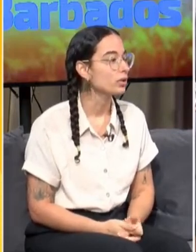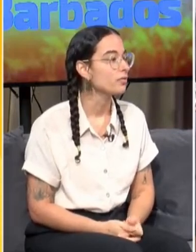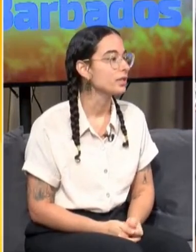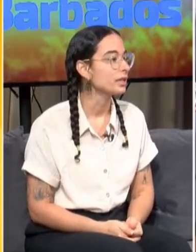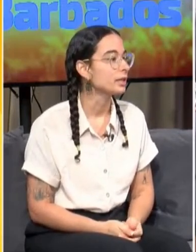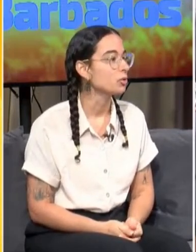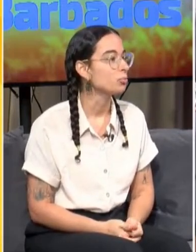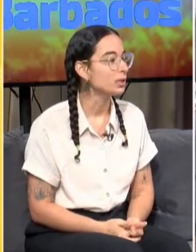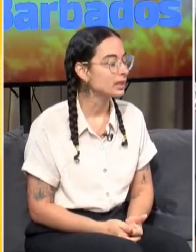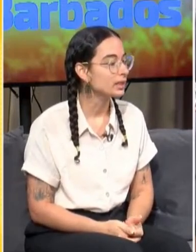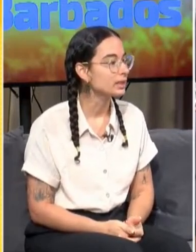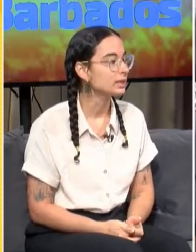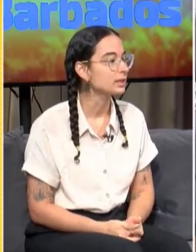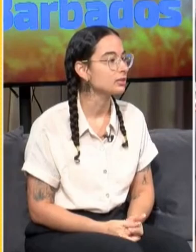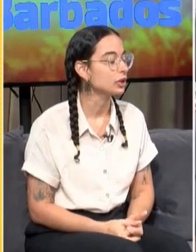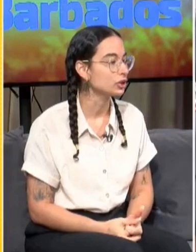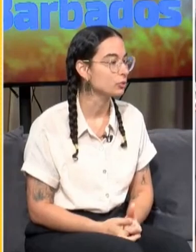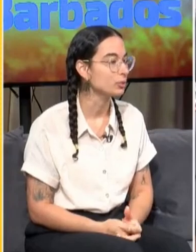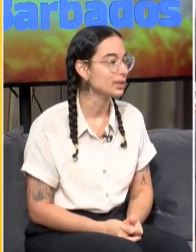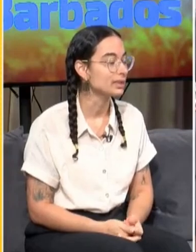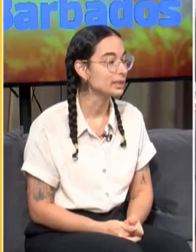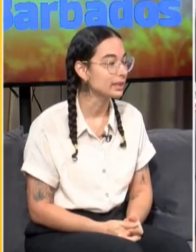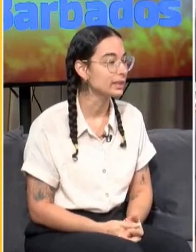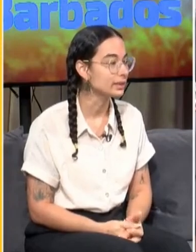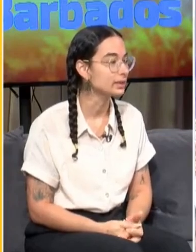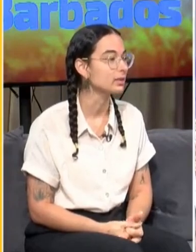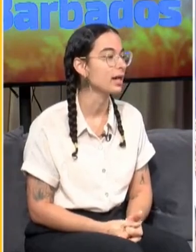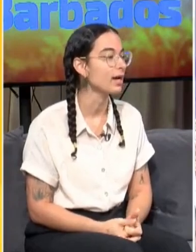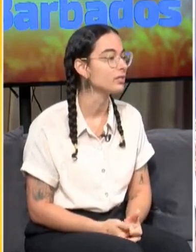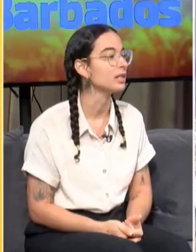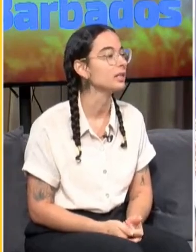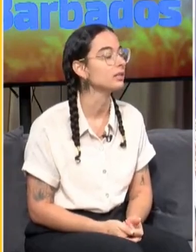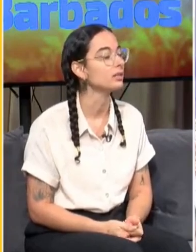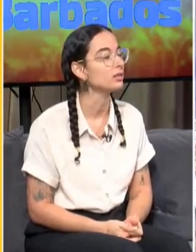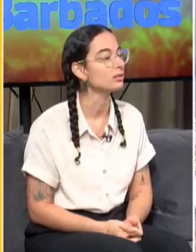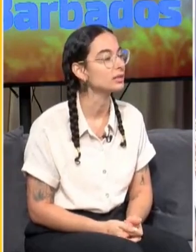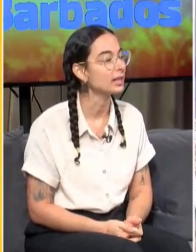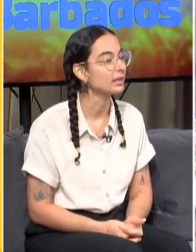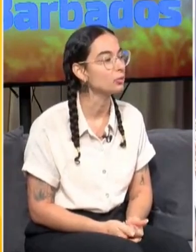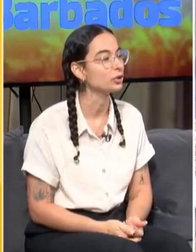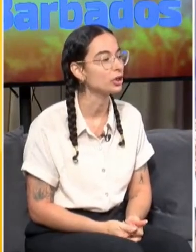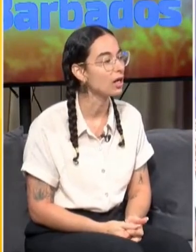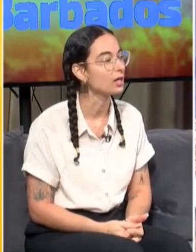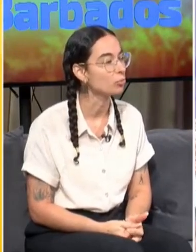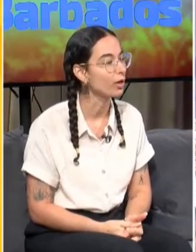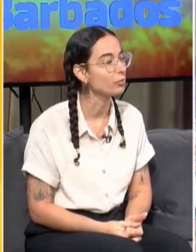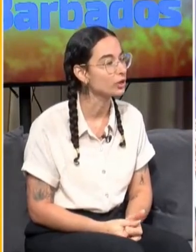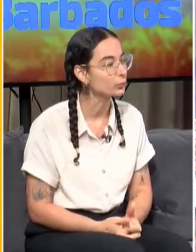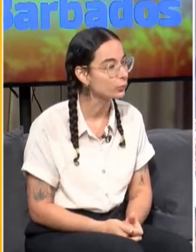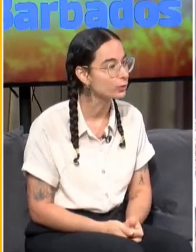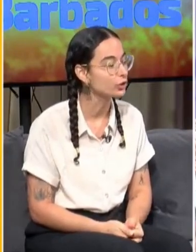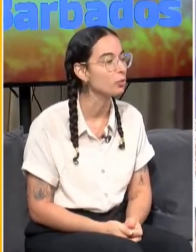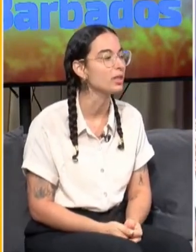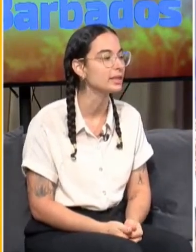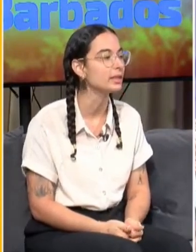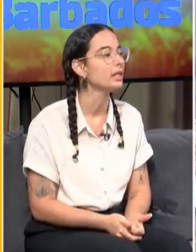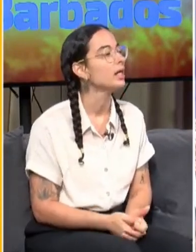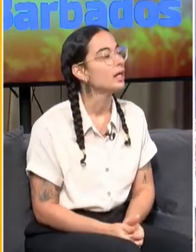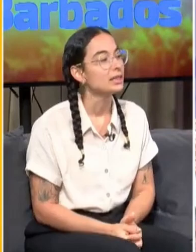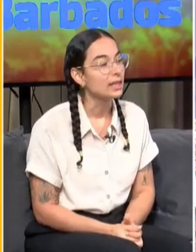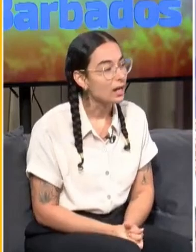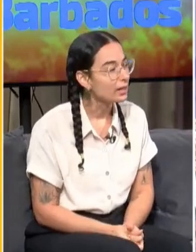Really one of the biggest changes we would like to see is having sign language taught in primary schools.